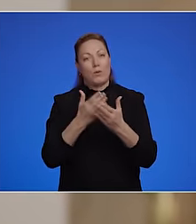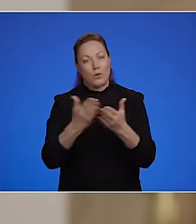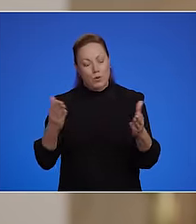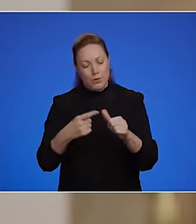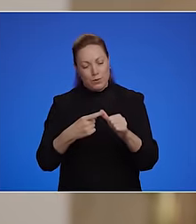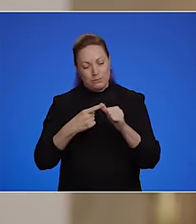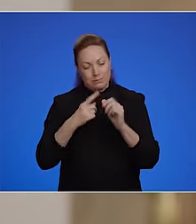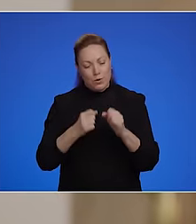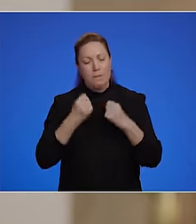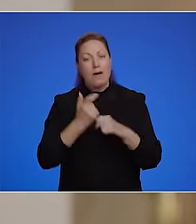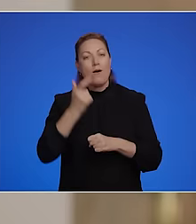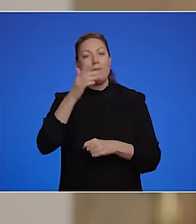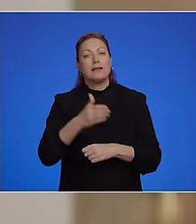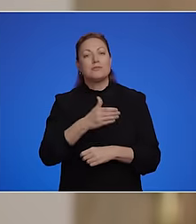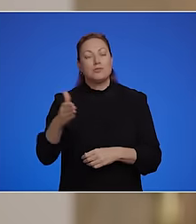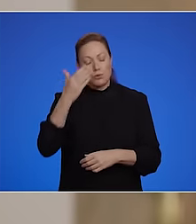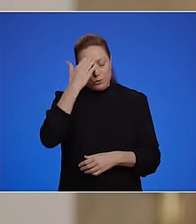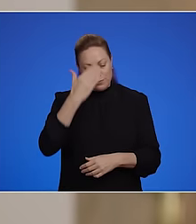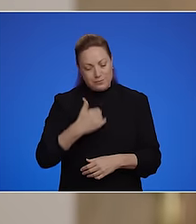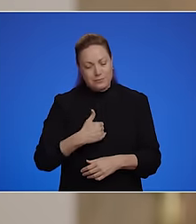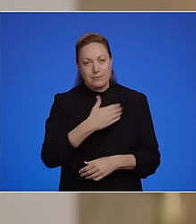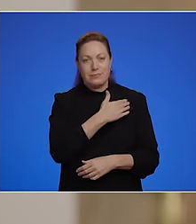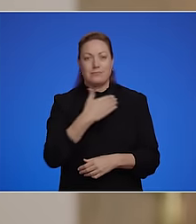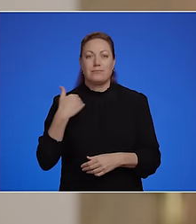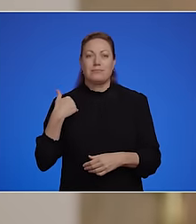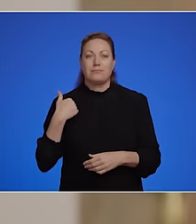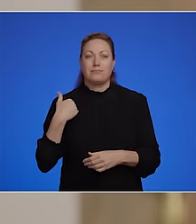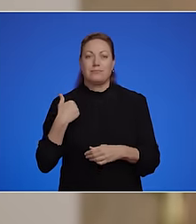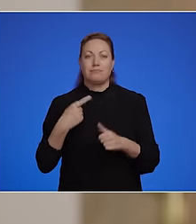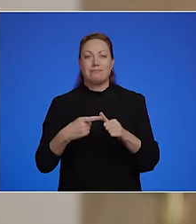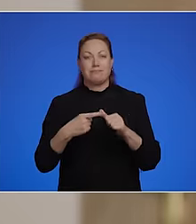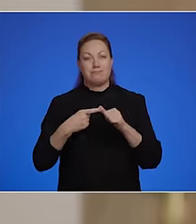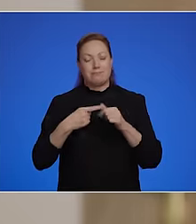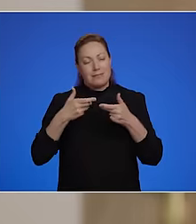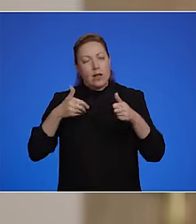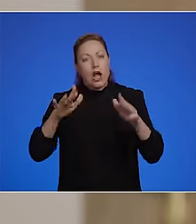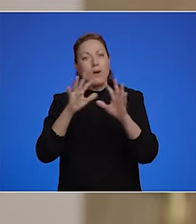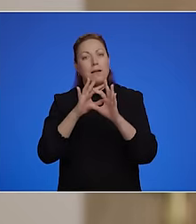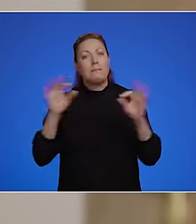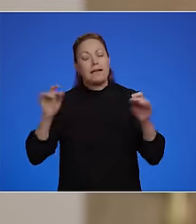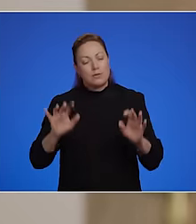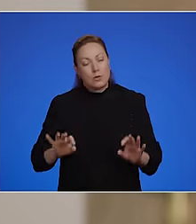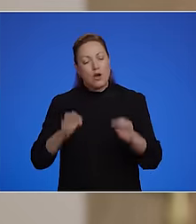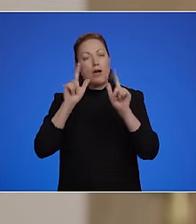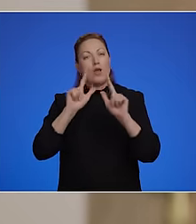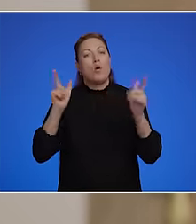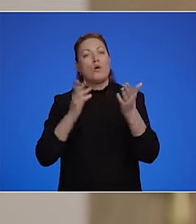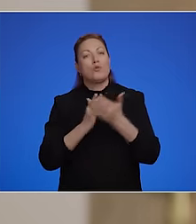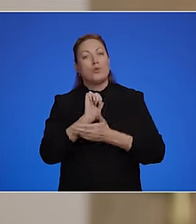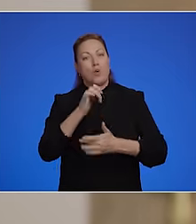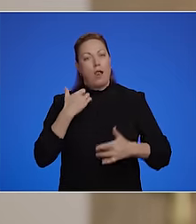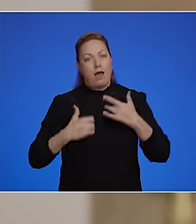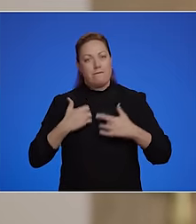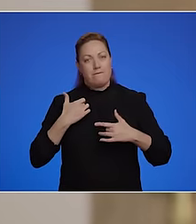your spirit. May Almighty God bless you, the Father and the Son and the Holy Spirit. Amen. Go in peace, glorifying the Lord by your